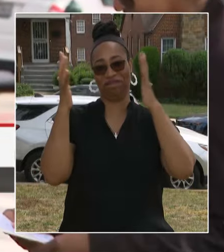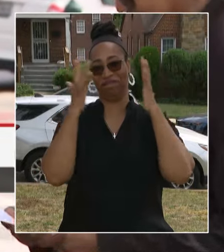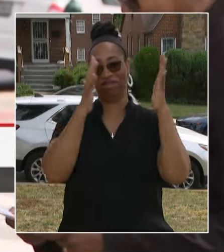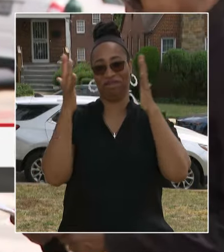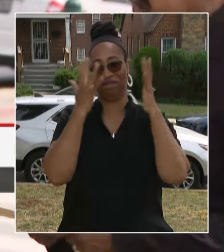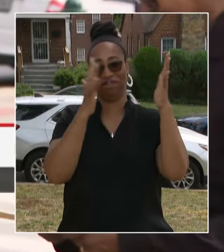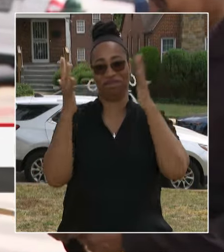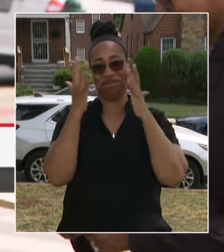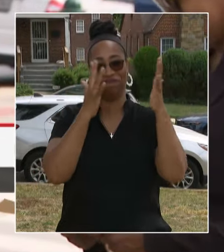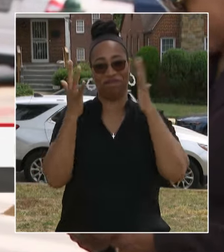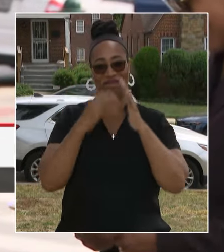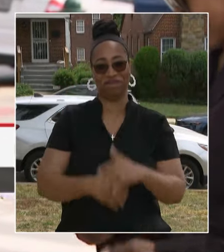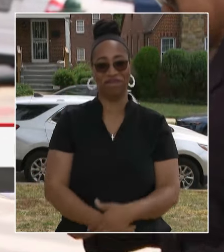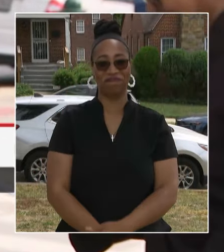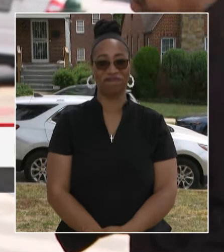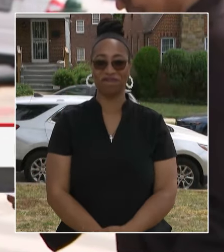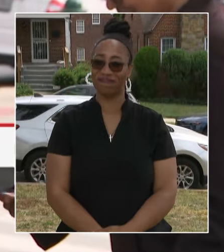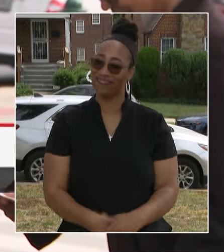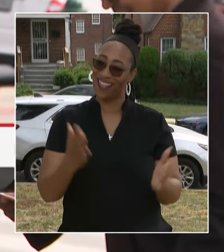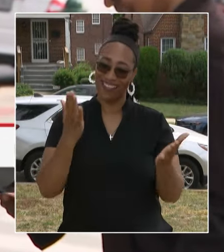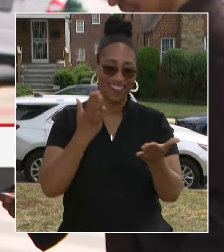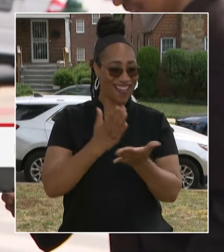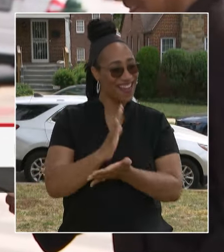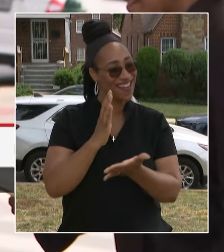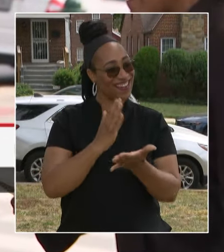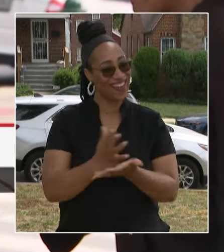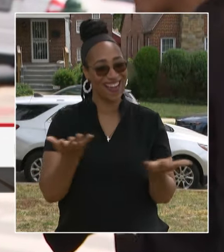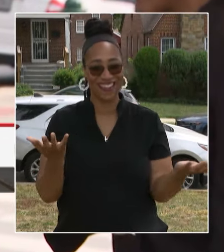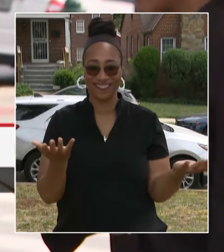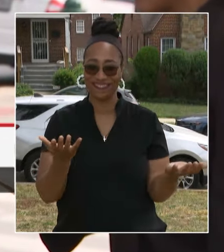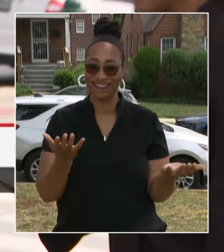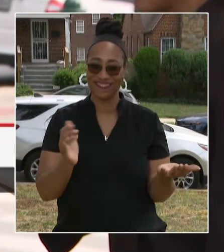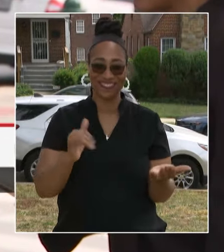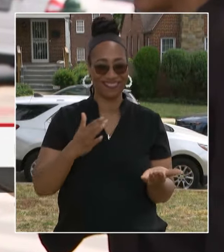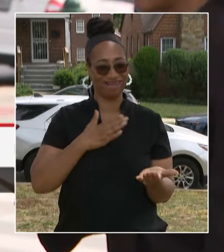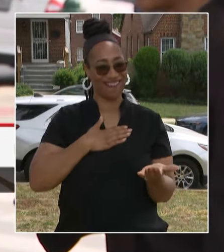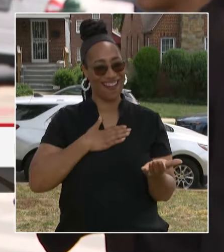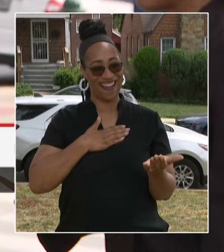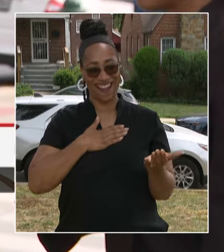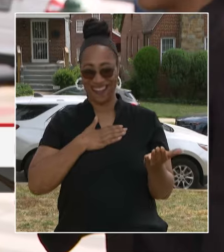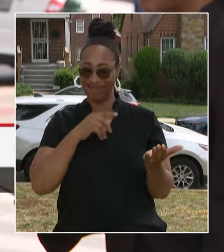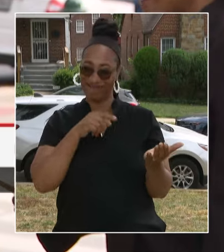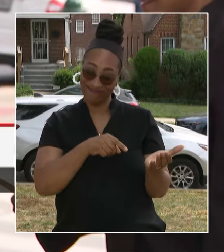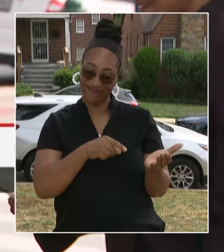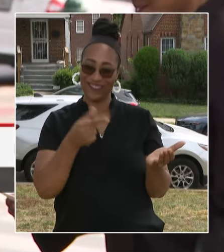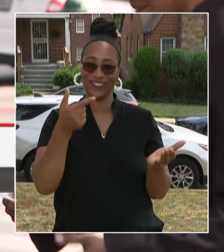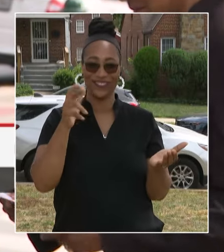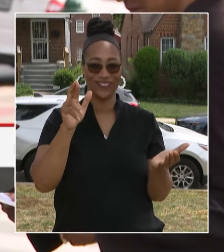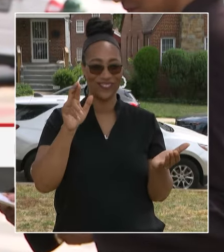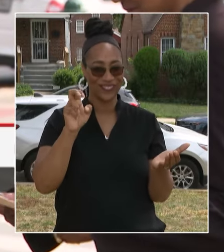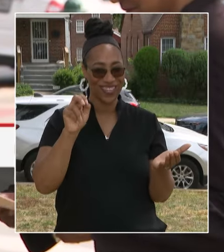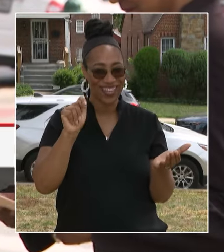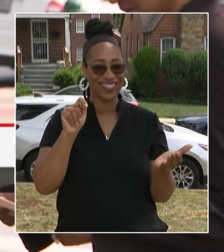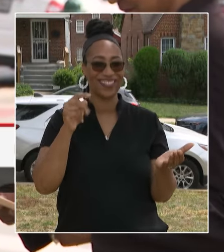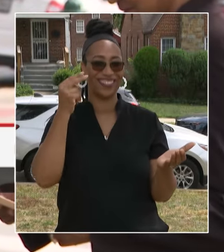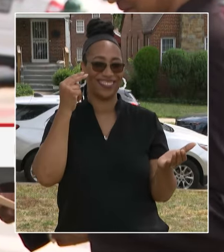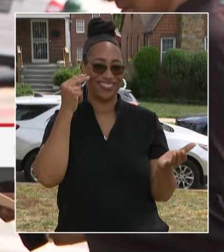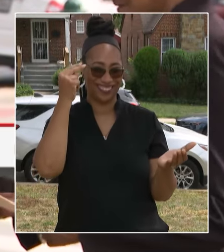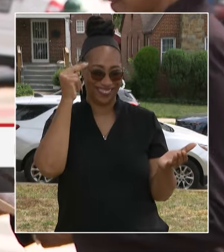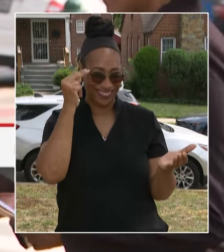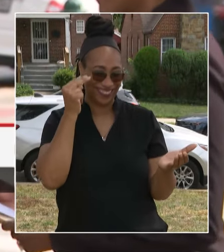All right. Well, that was my great niece and my great nephew, future